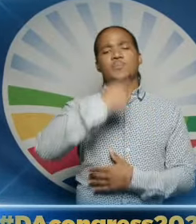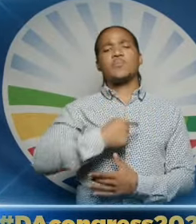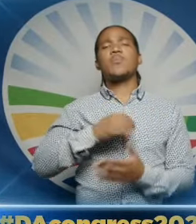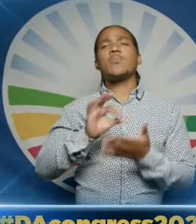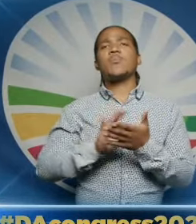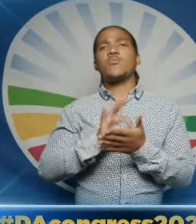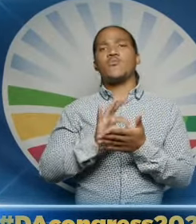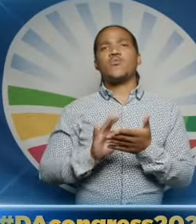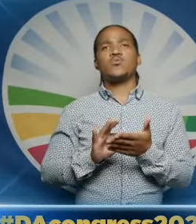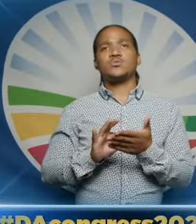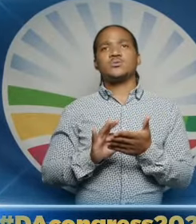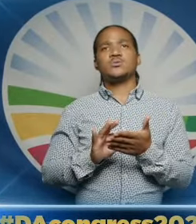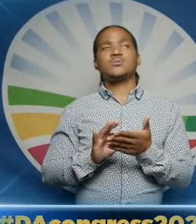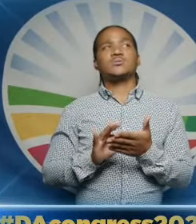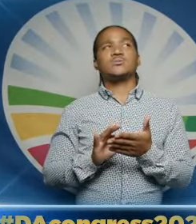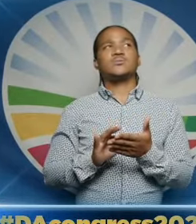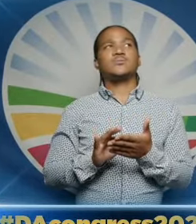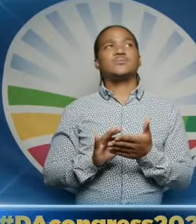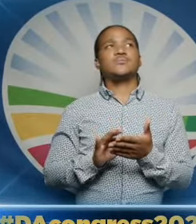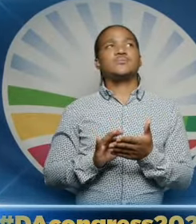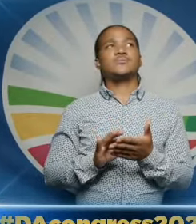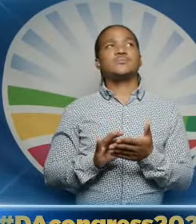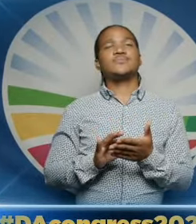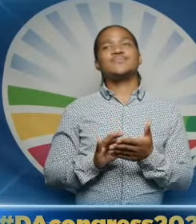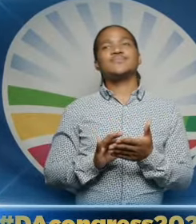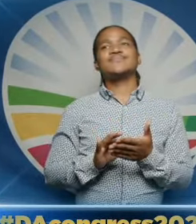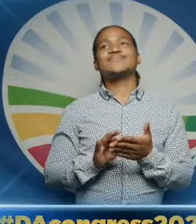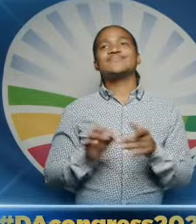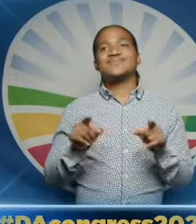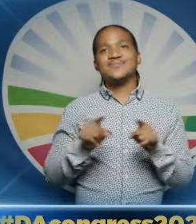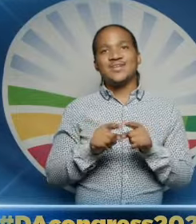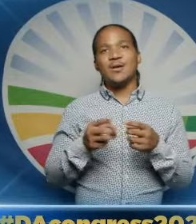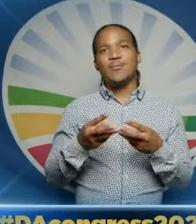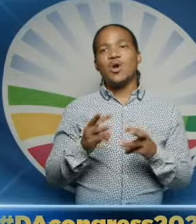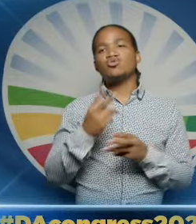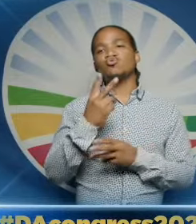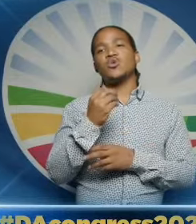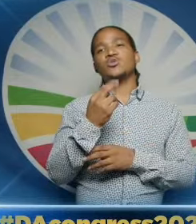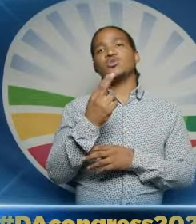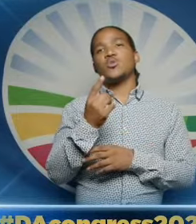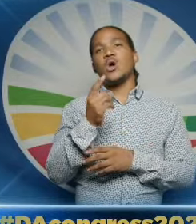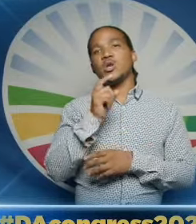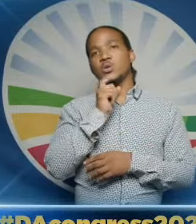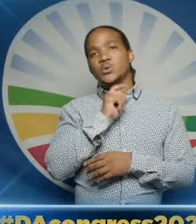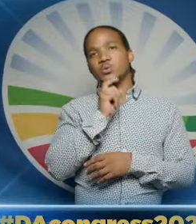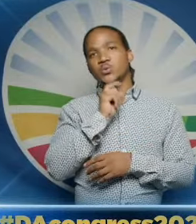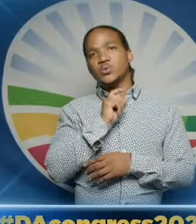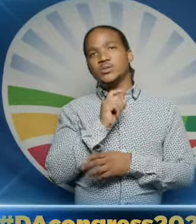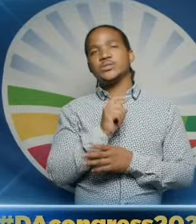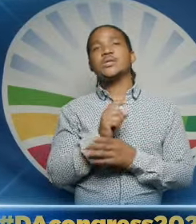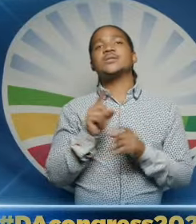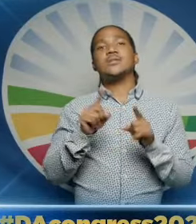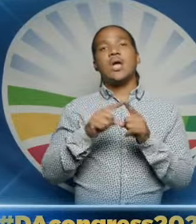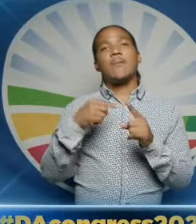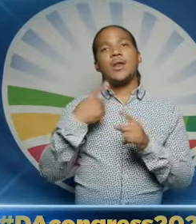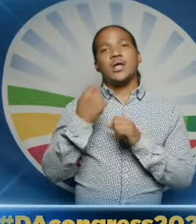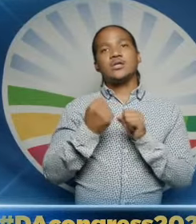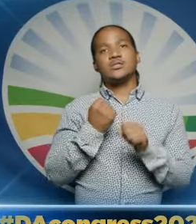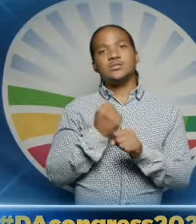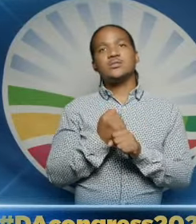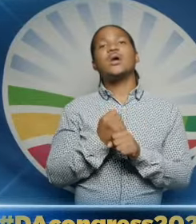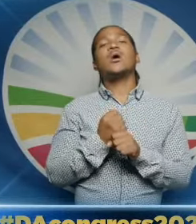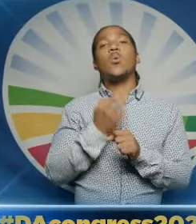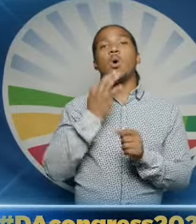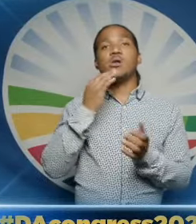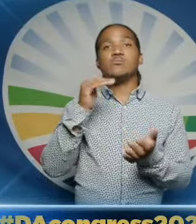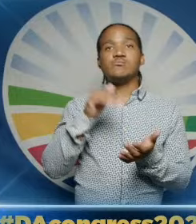know that you voted. And that's exactly the same thing that we did in 2021 and we'll do next year. You'll arrive at a polling